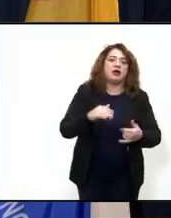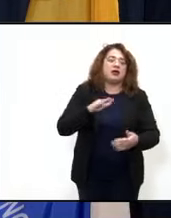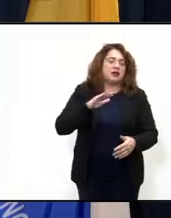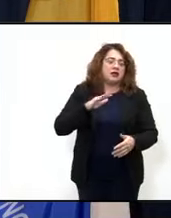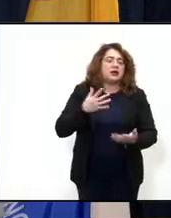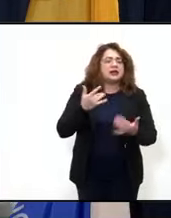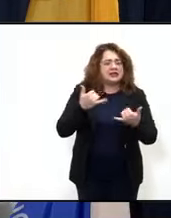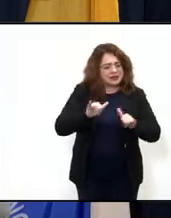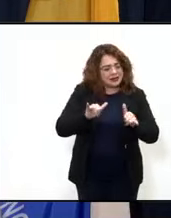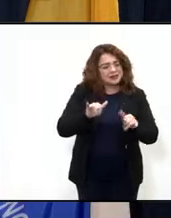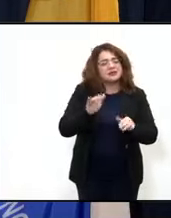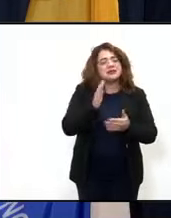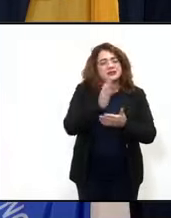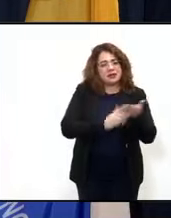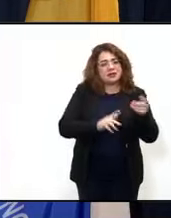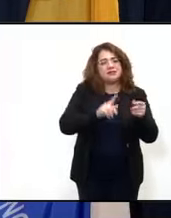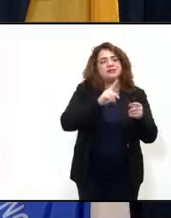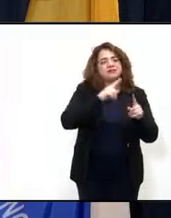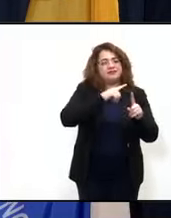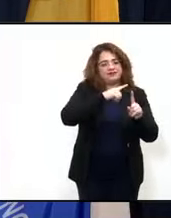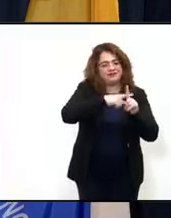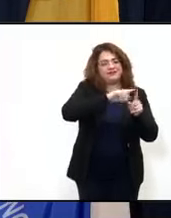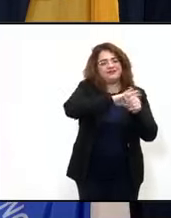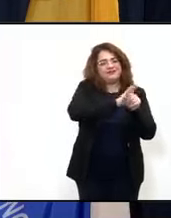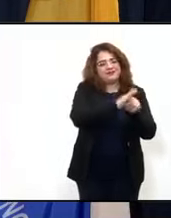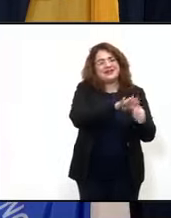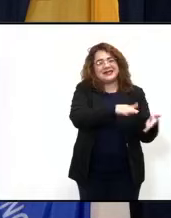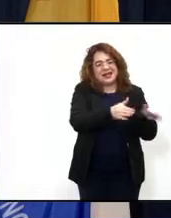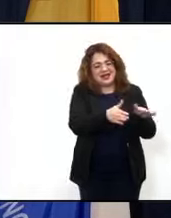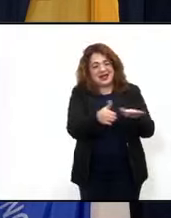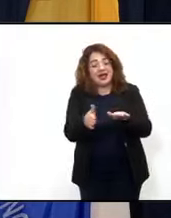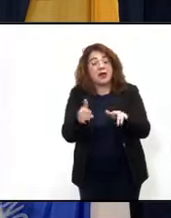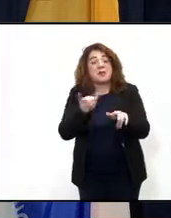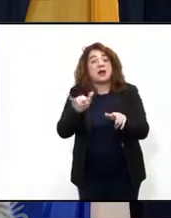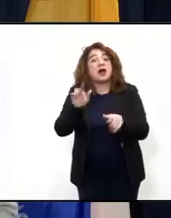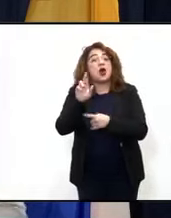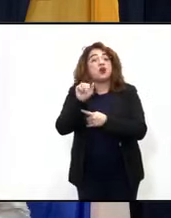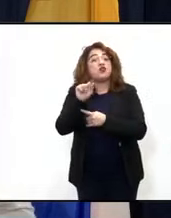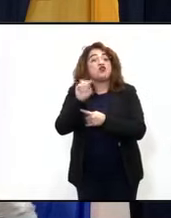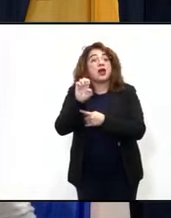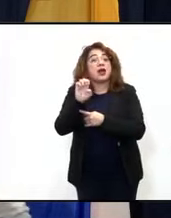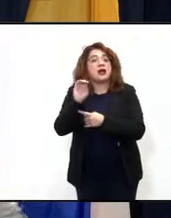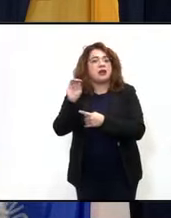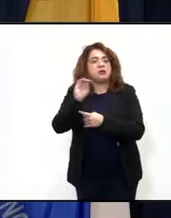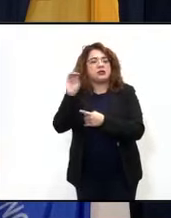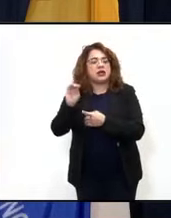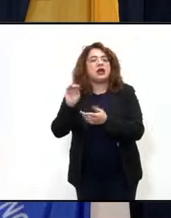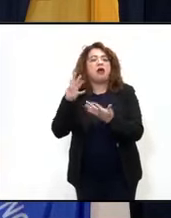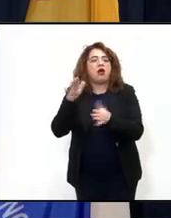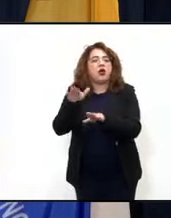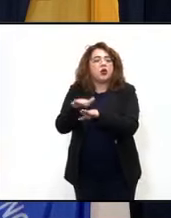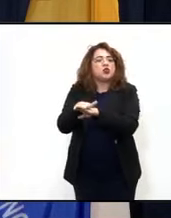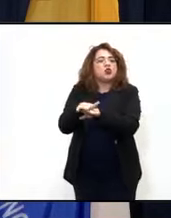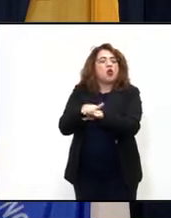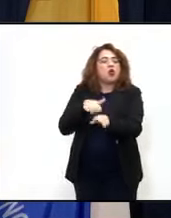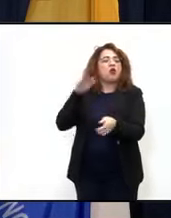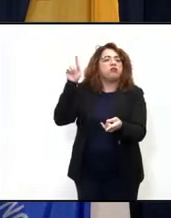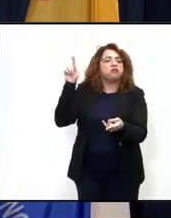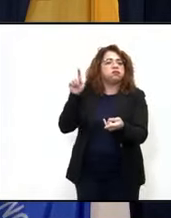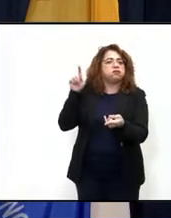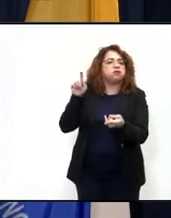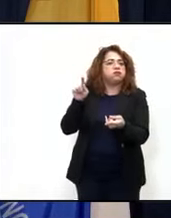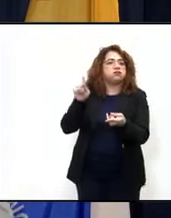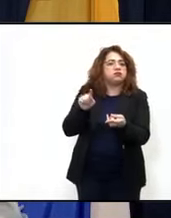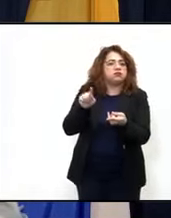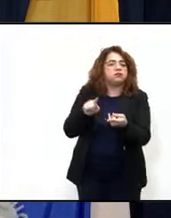lose folks, but the folks that are dying and the rate of folks is slowing down, and that's also great news. We want to